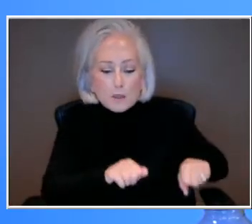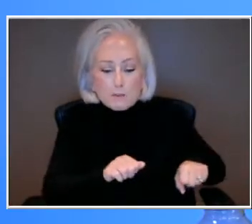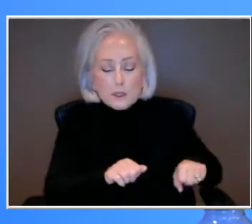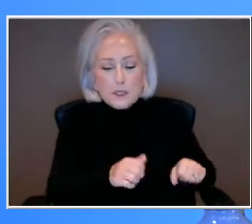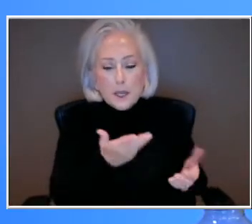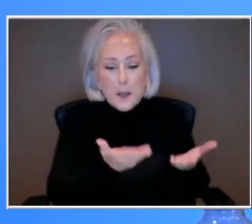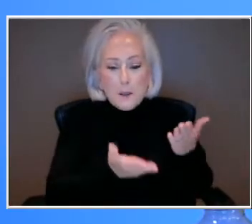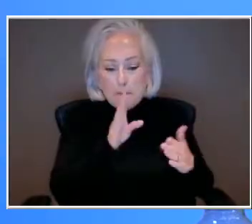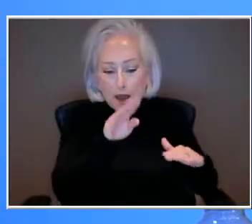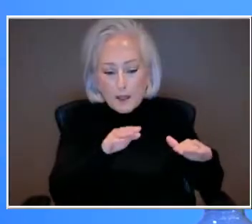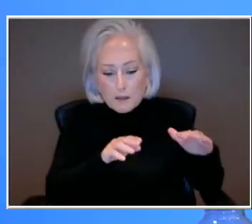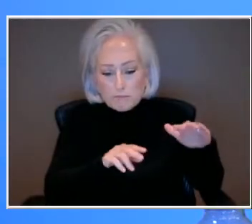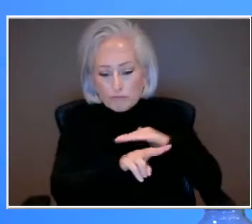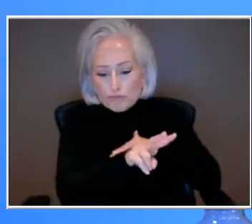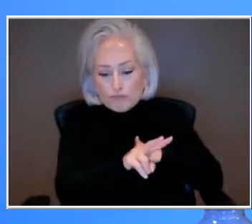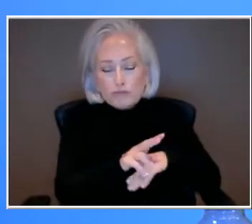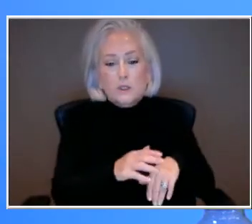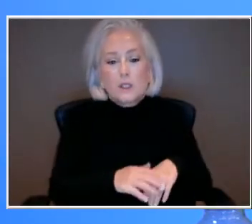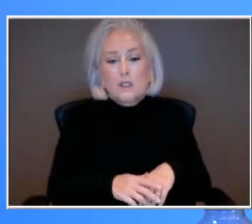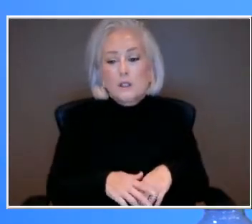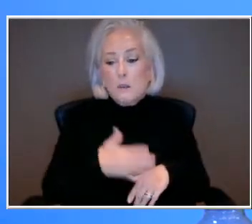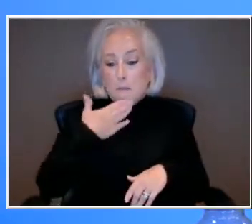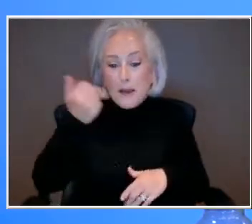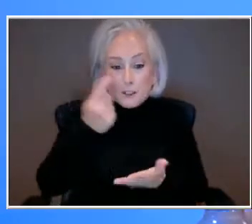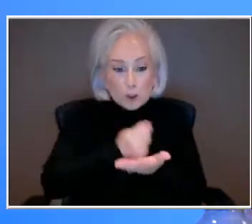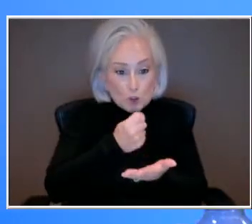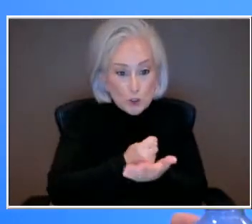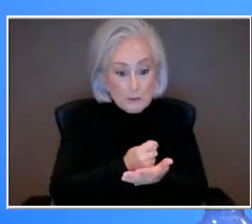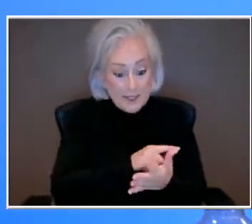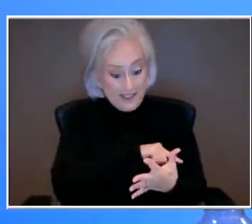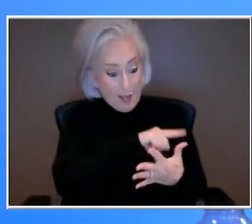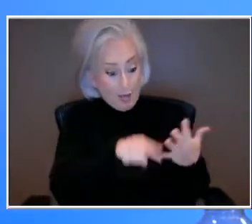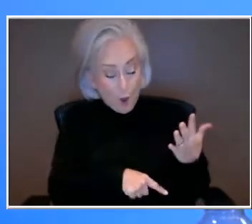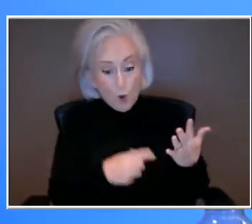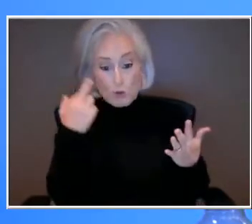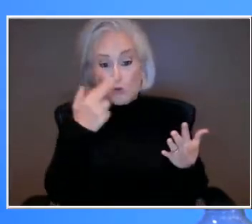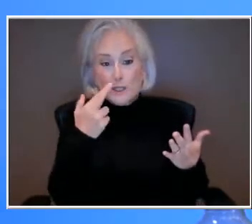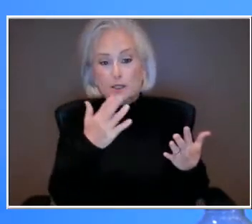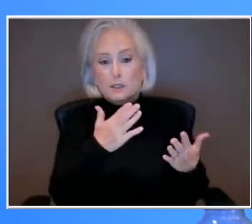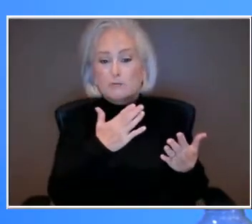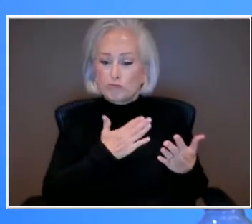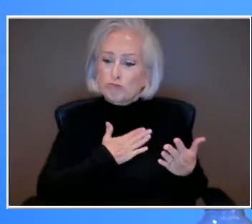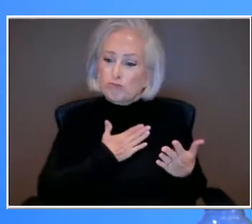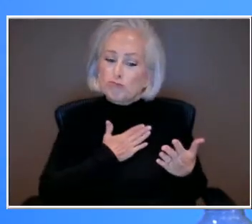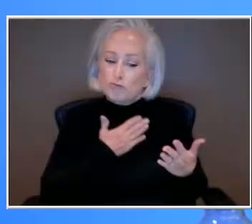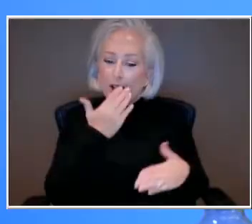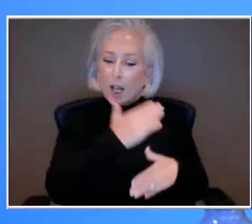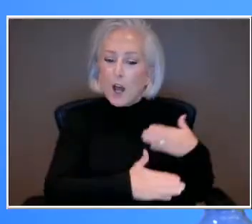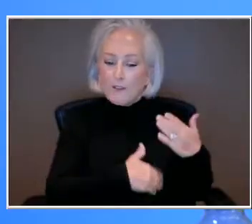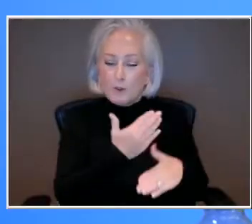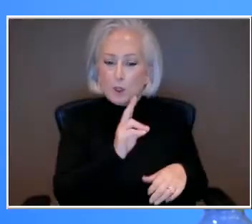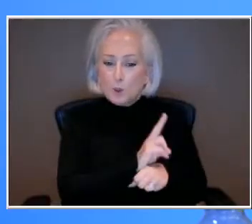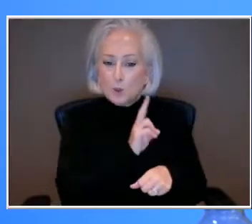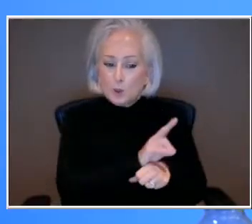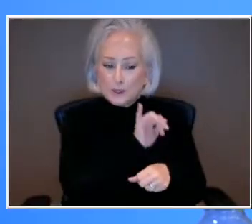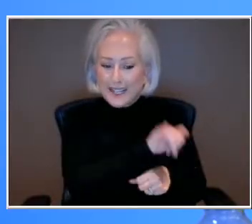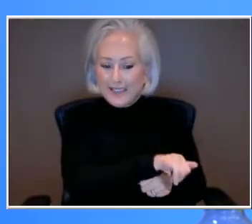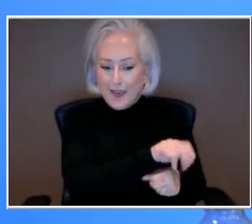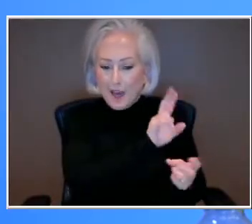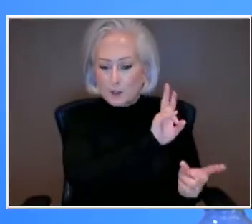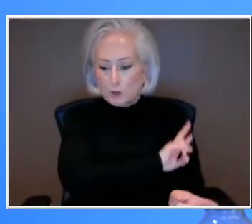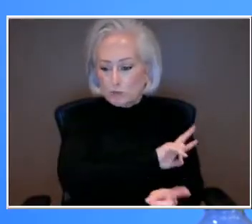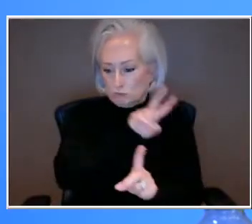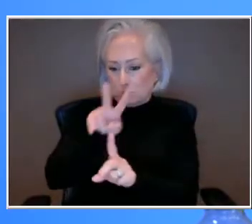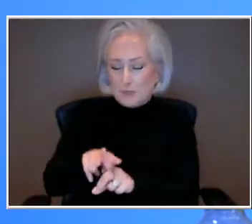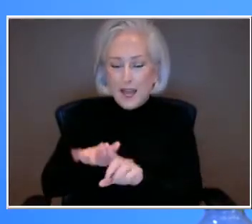be, that is where I feel a lot more comfortable in knowing that myself and my doctor will use it as a tool to help me have the best